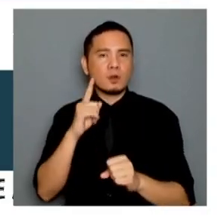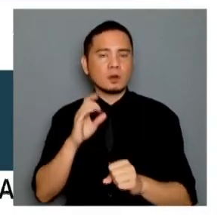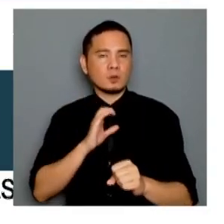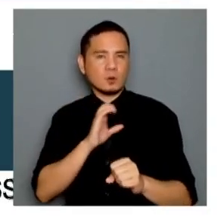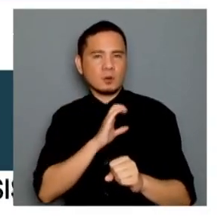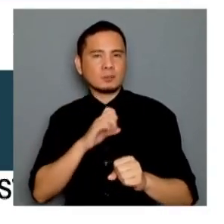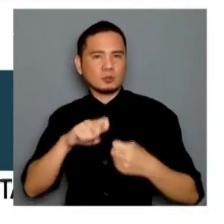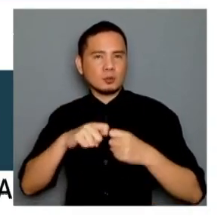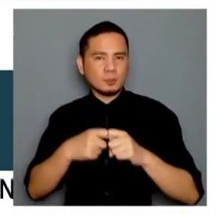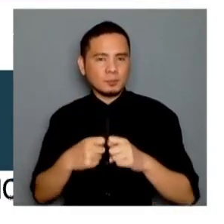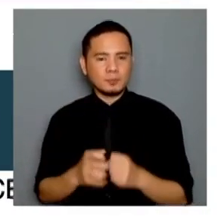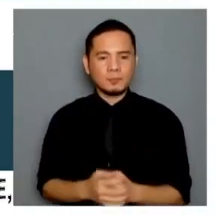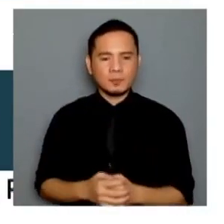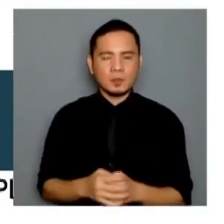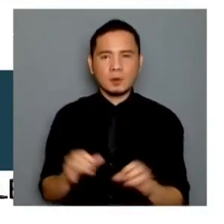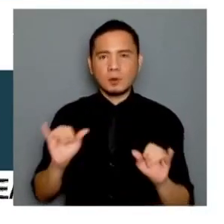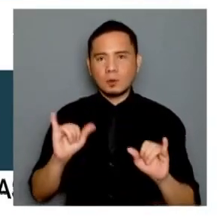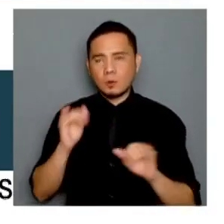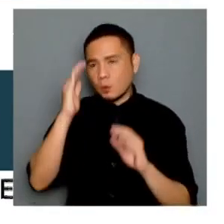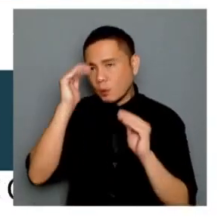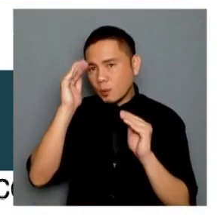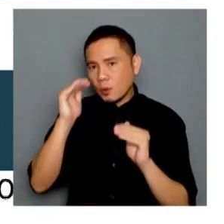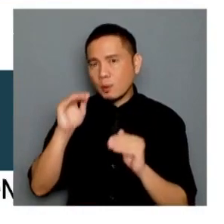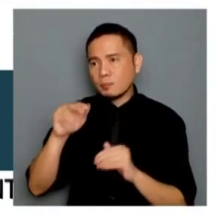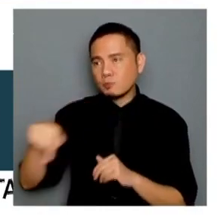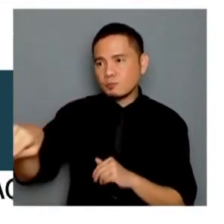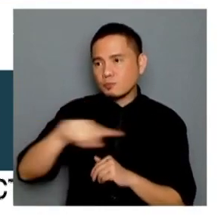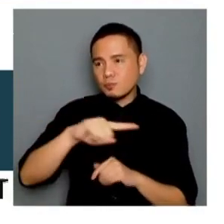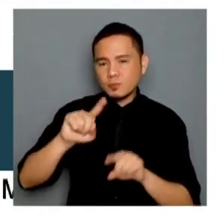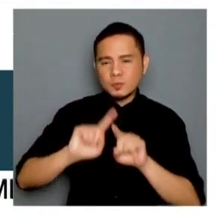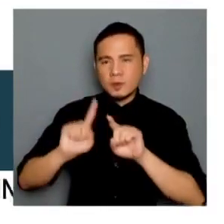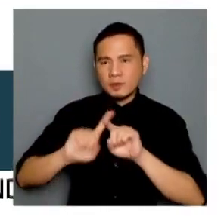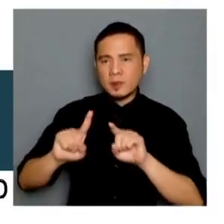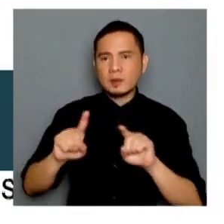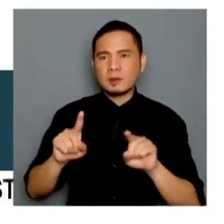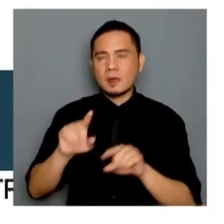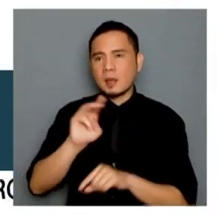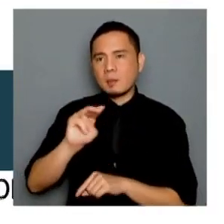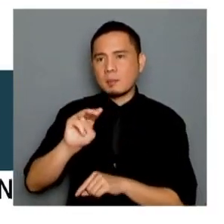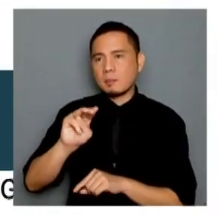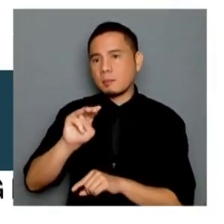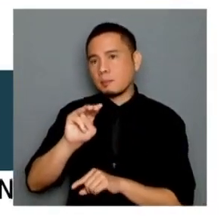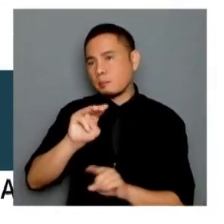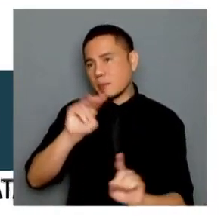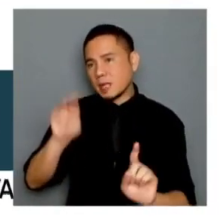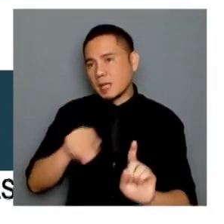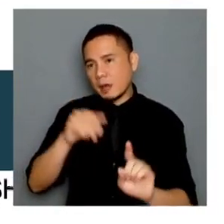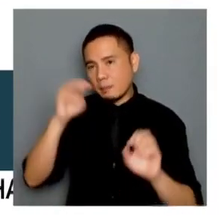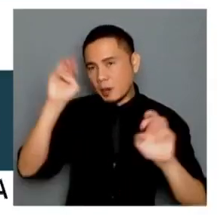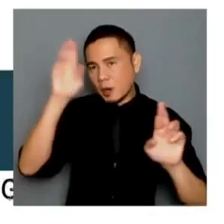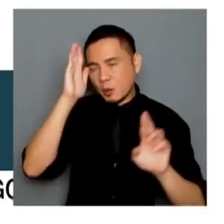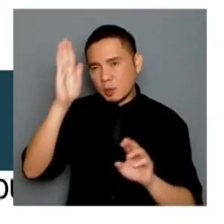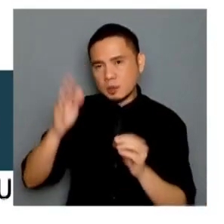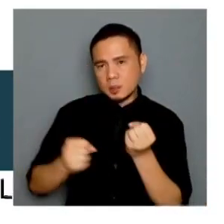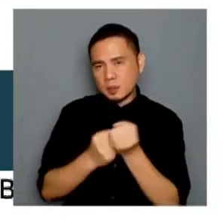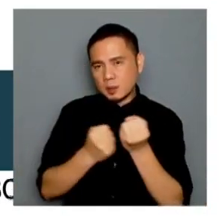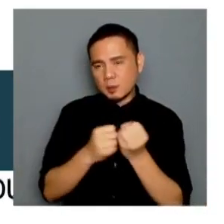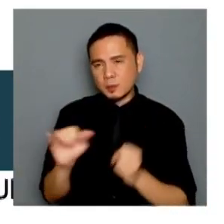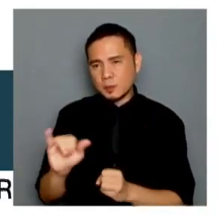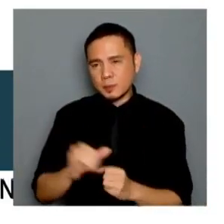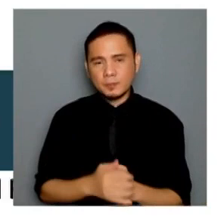am hoping for the support and cooperation of the Metro Manila mayors for this. Glad that you mentioned that, because